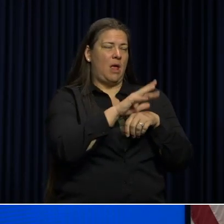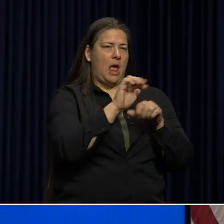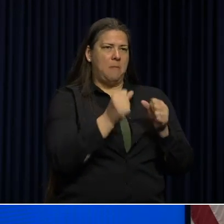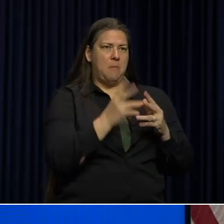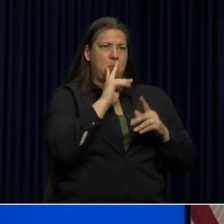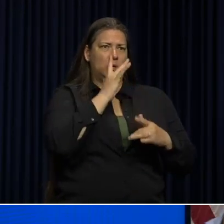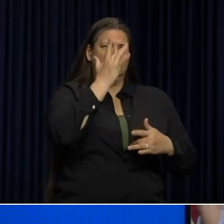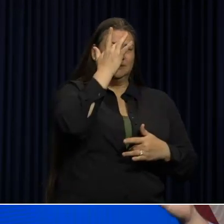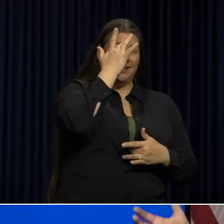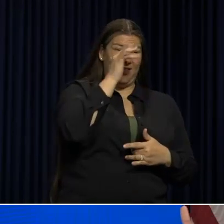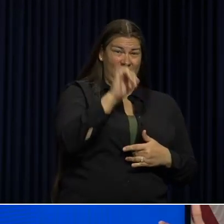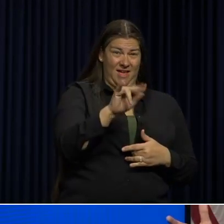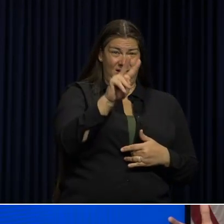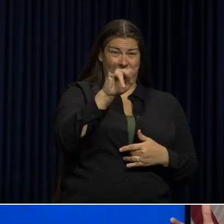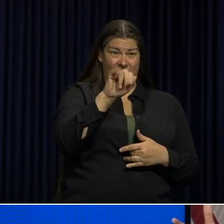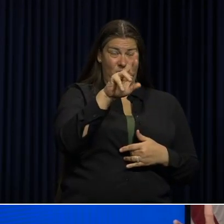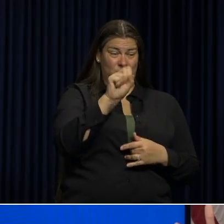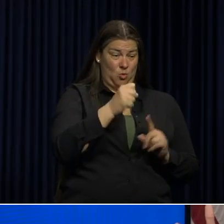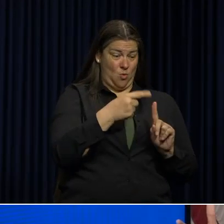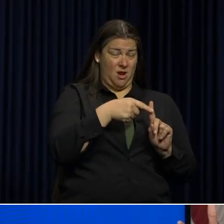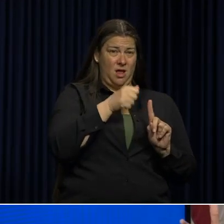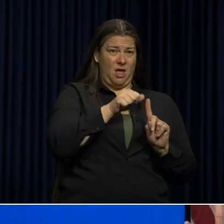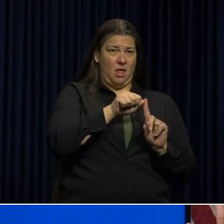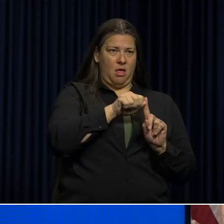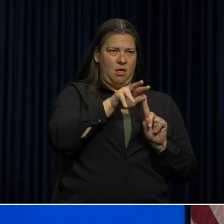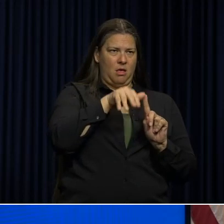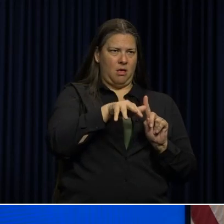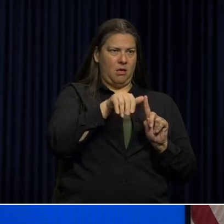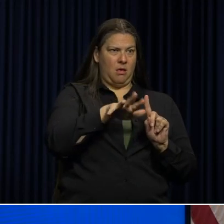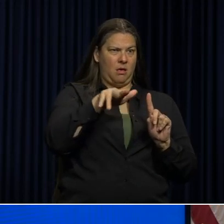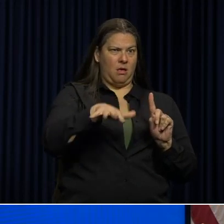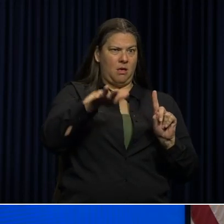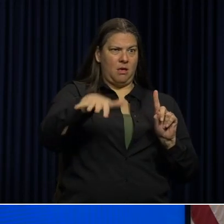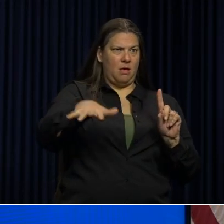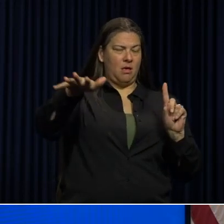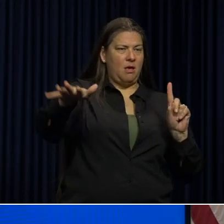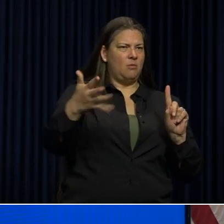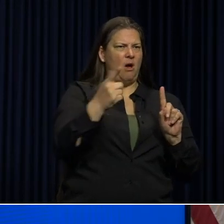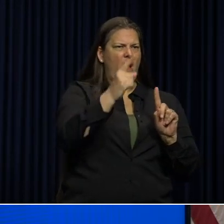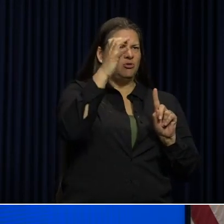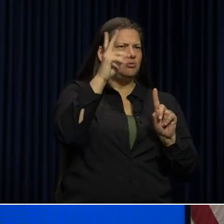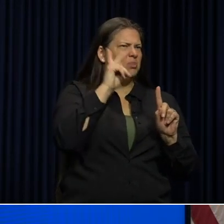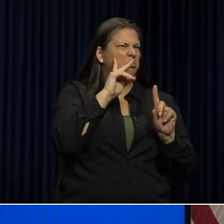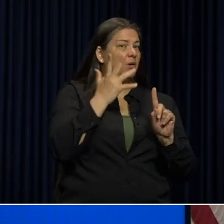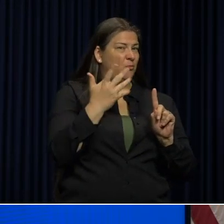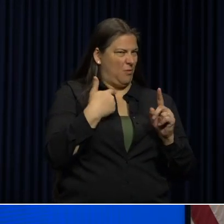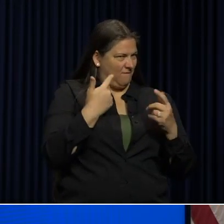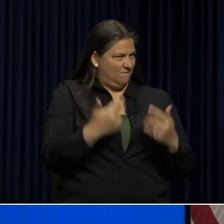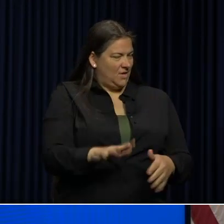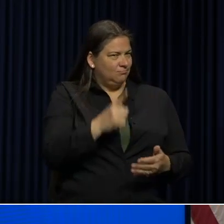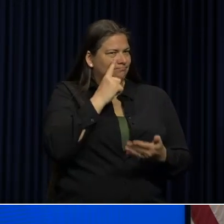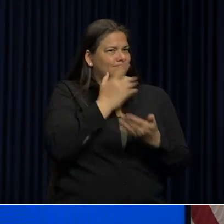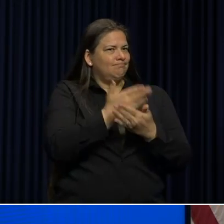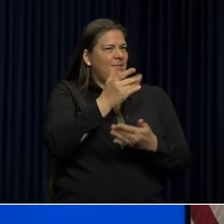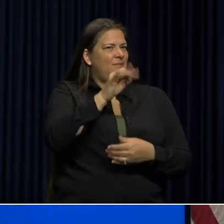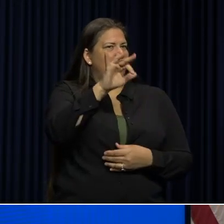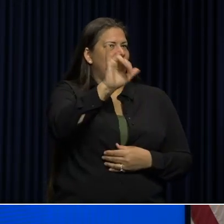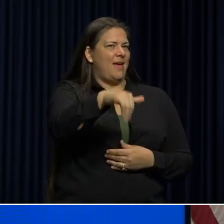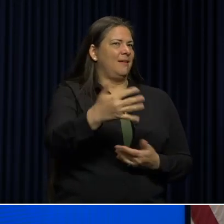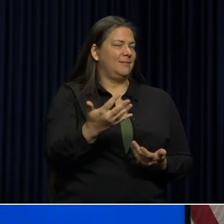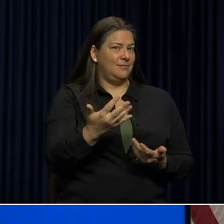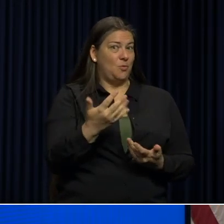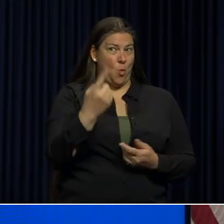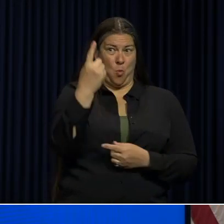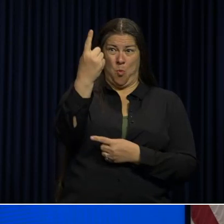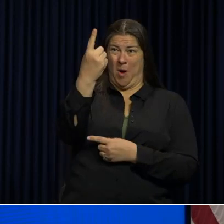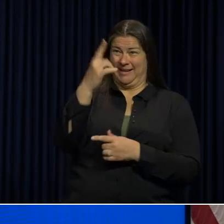person can potentially spread to hundreds, which we've seen. And we've seen some examples in our state and out of one